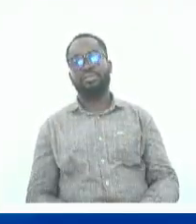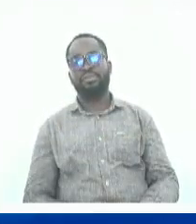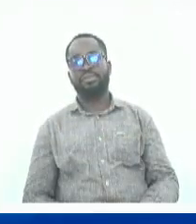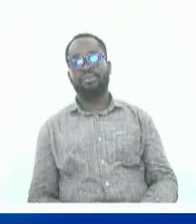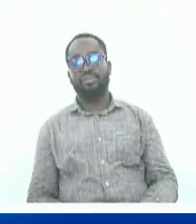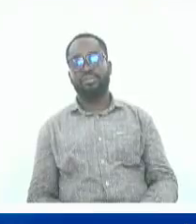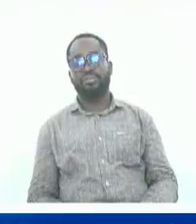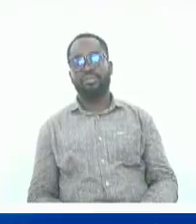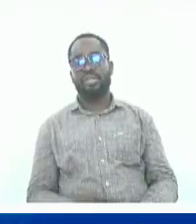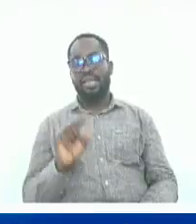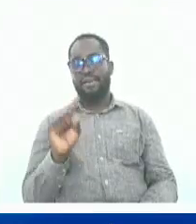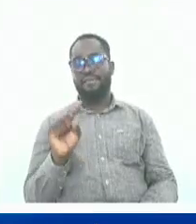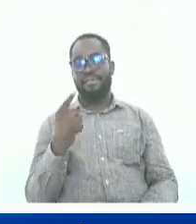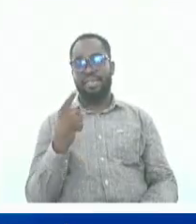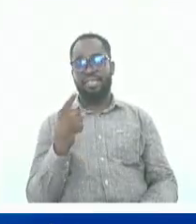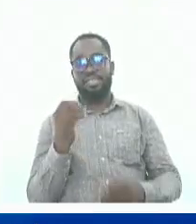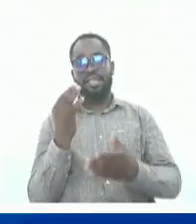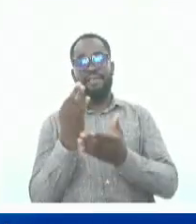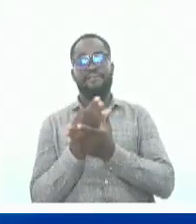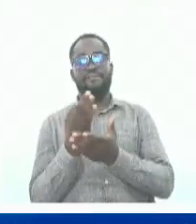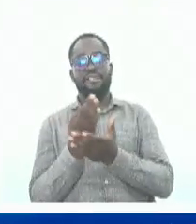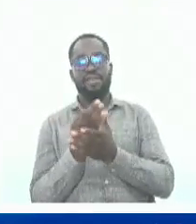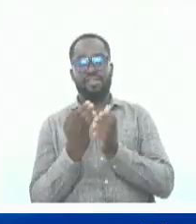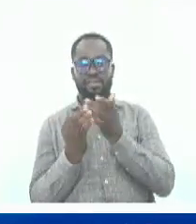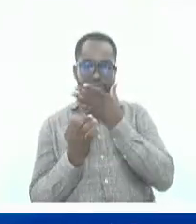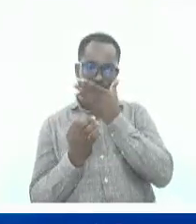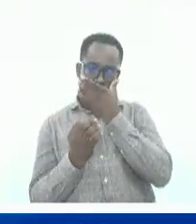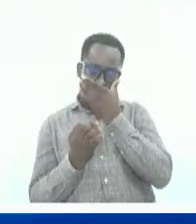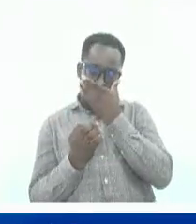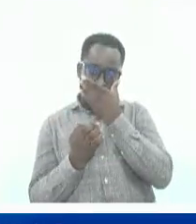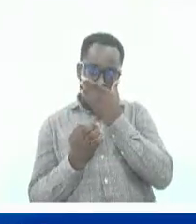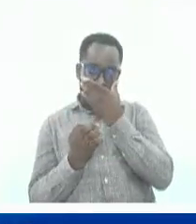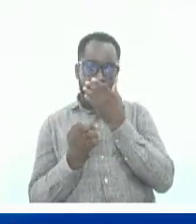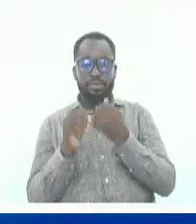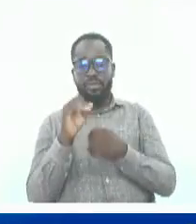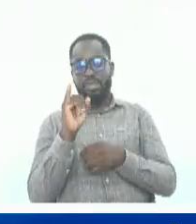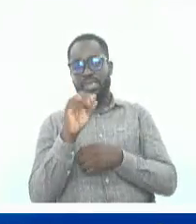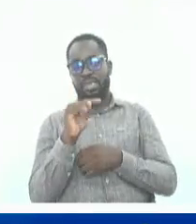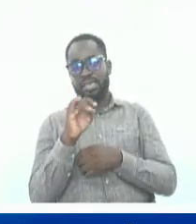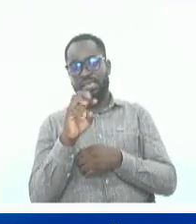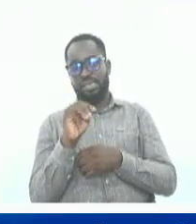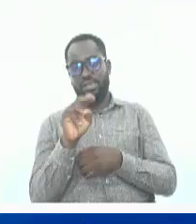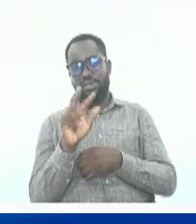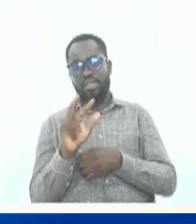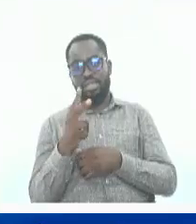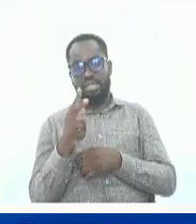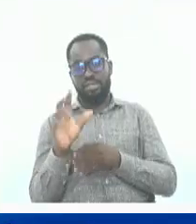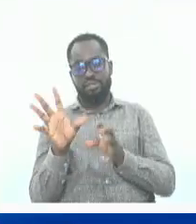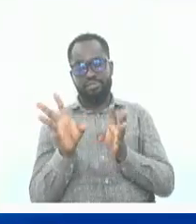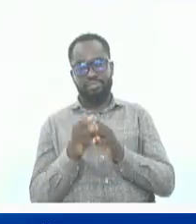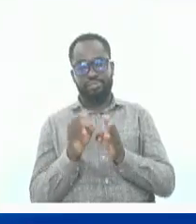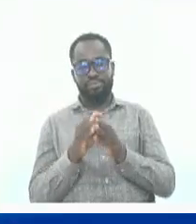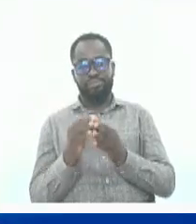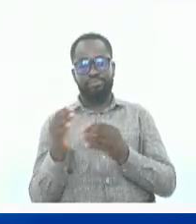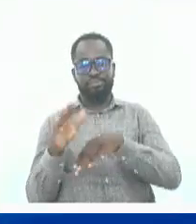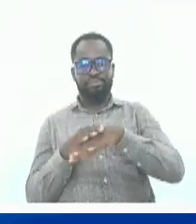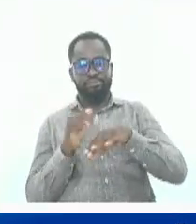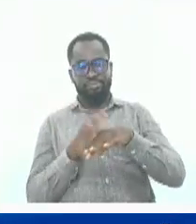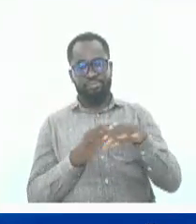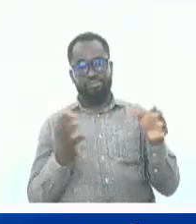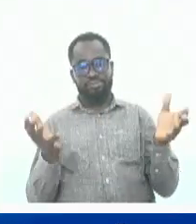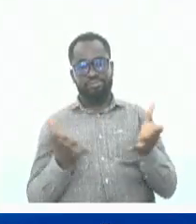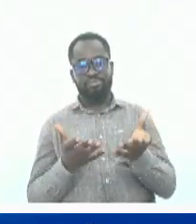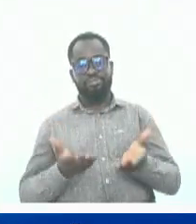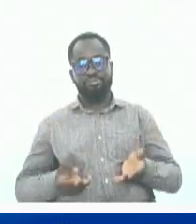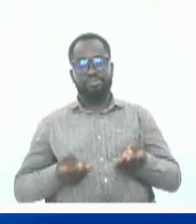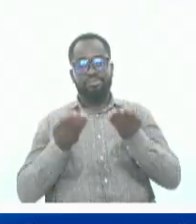Our first motion is financial. Pursuant to item 3 of the notice convening this AGM, I hereby table